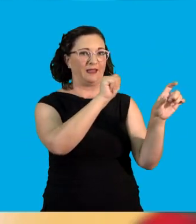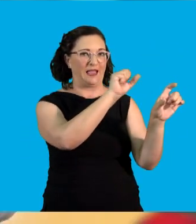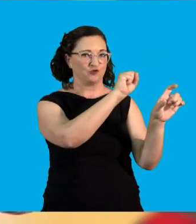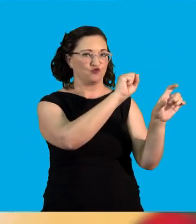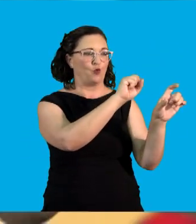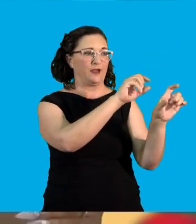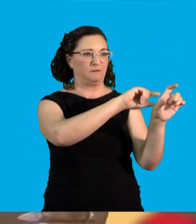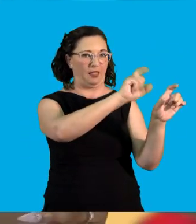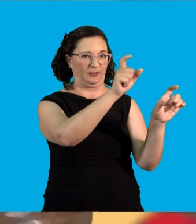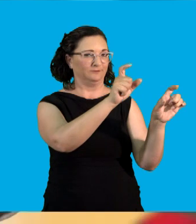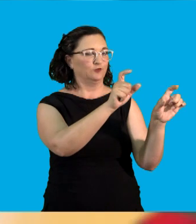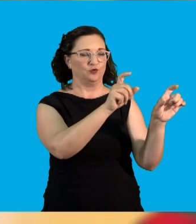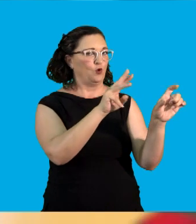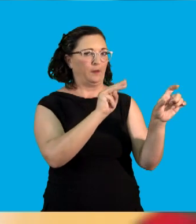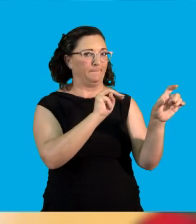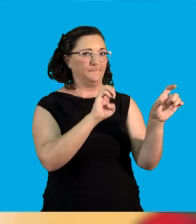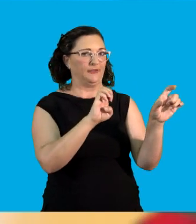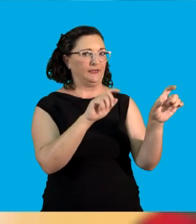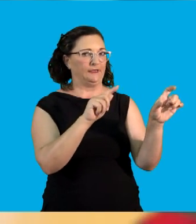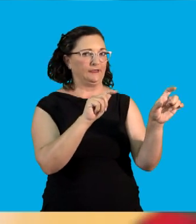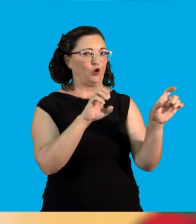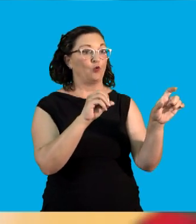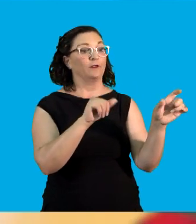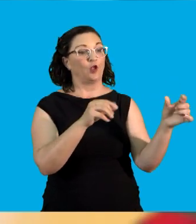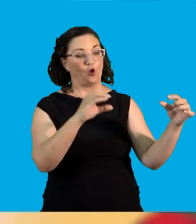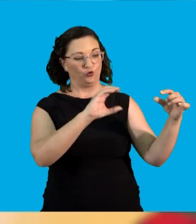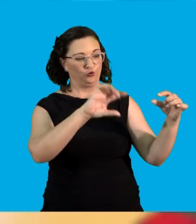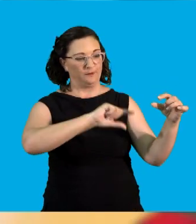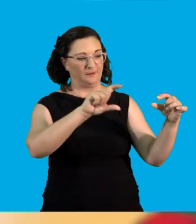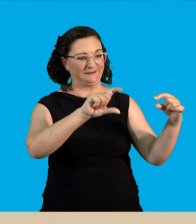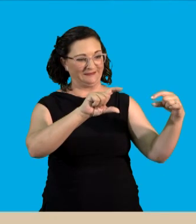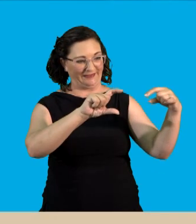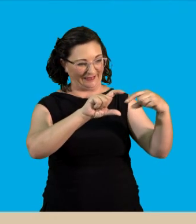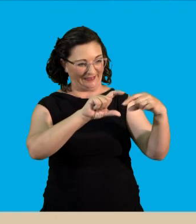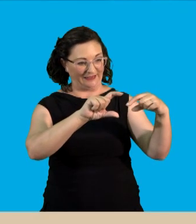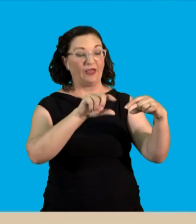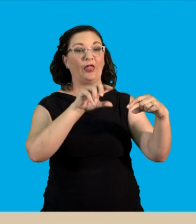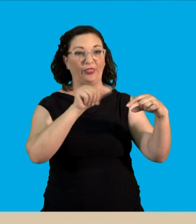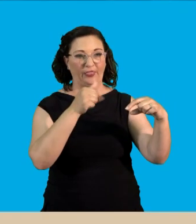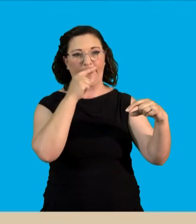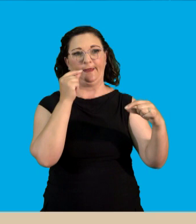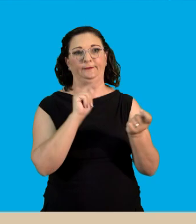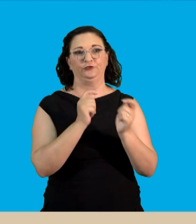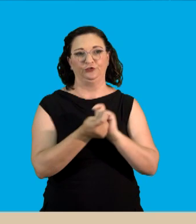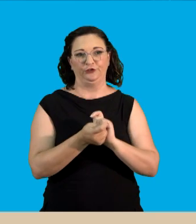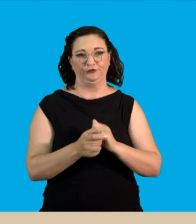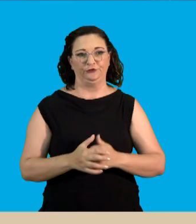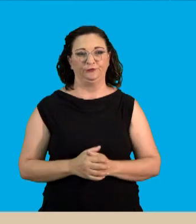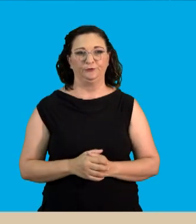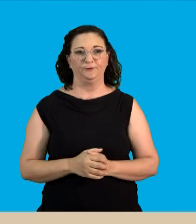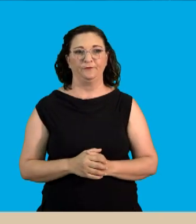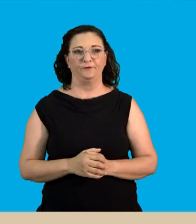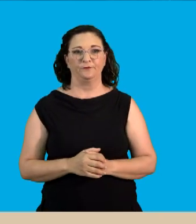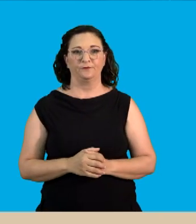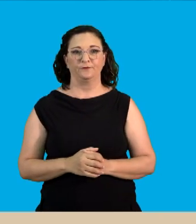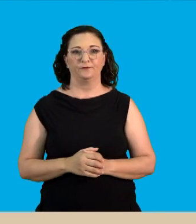referred to as the meteor. It is referred to as the meteoroid. All right. It becomes the meteor when it reaches the